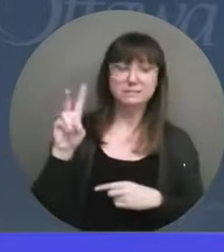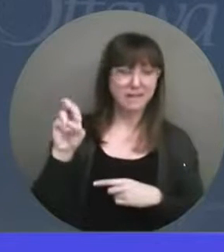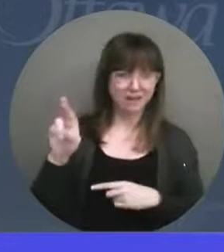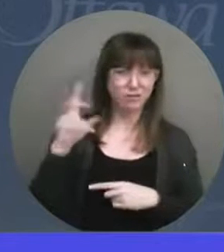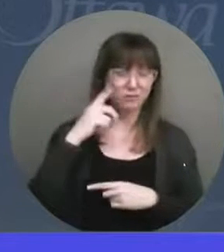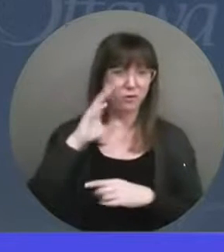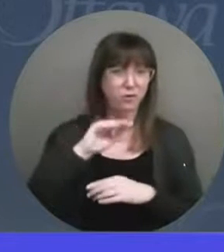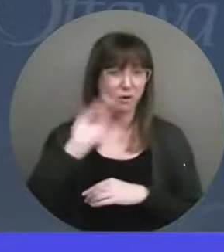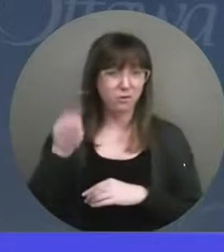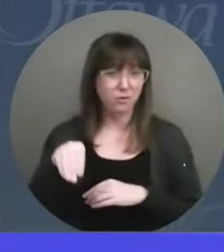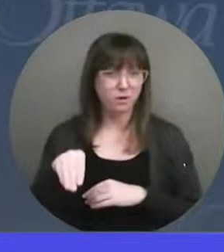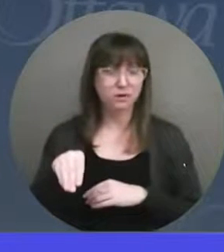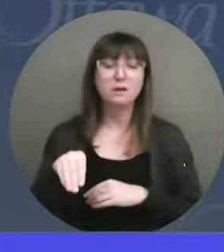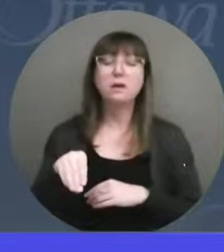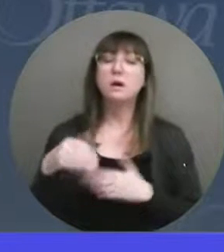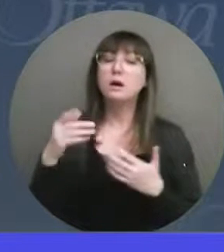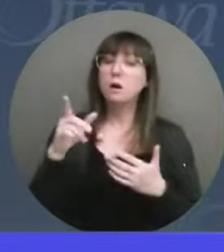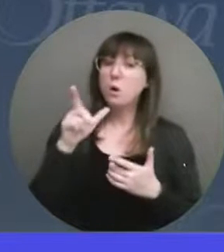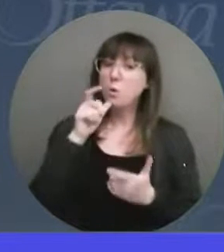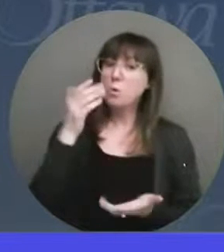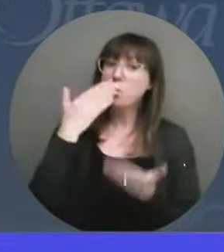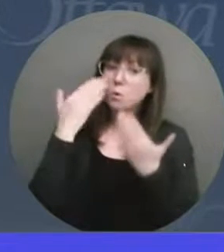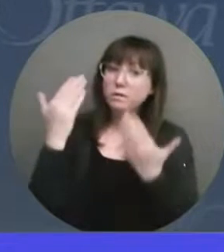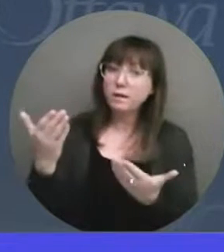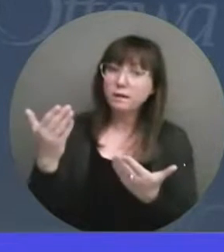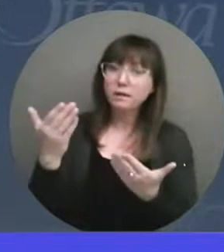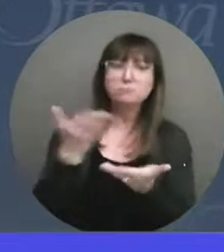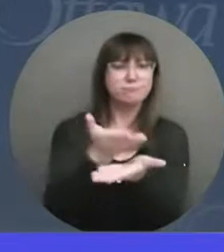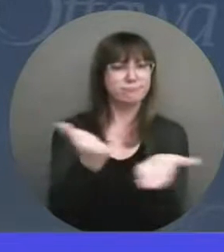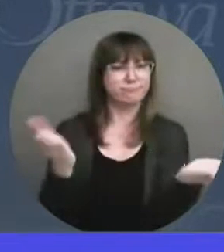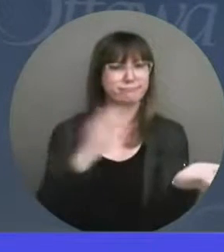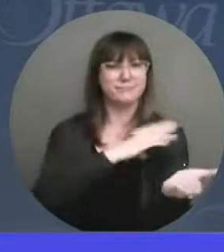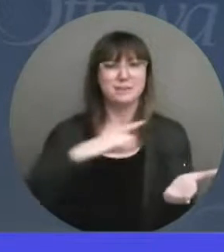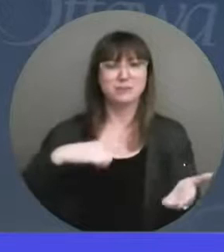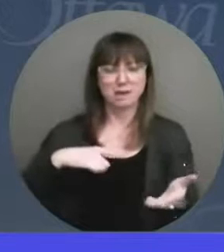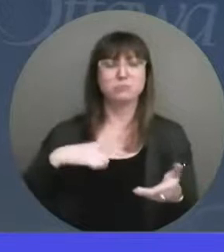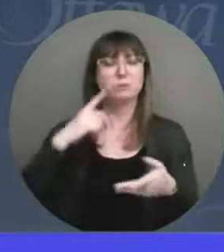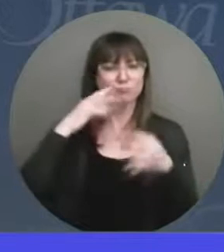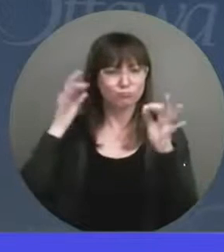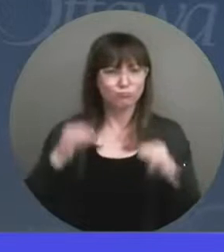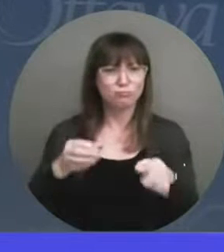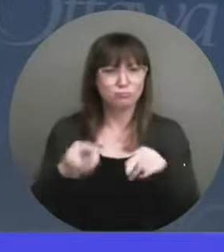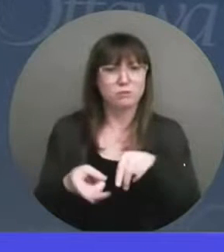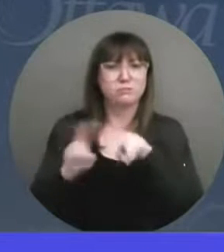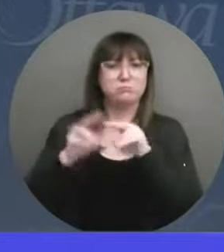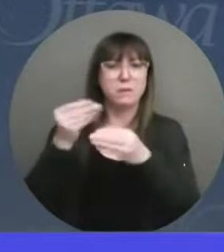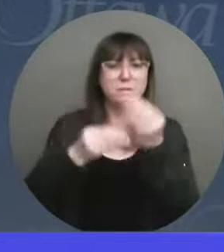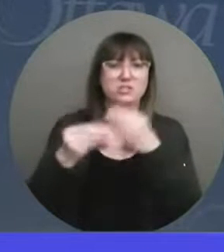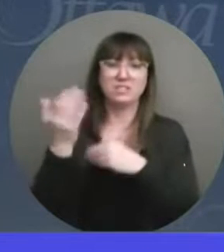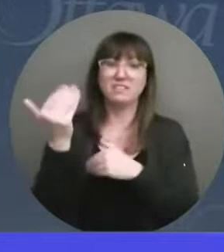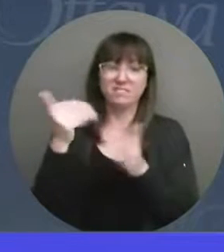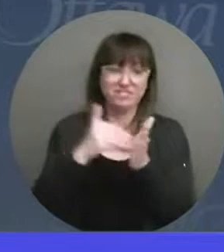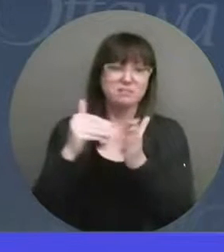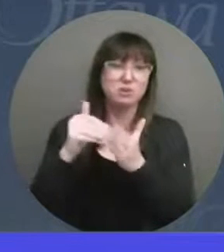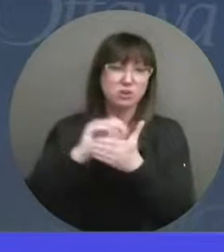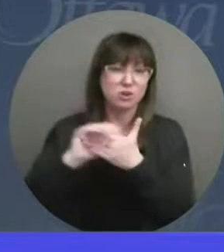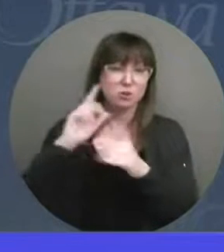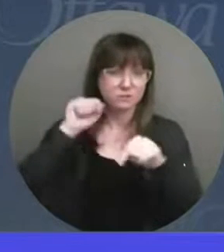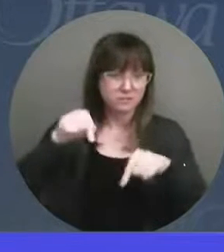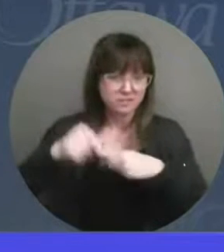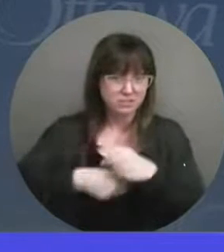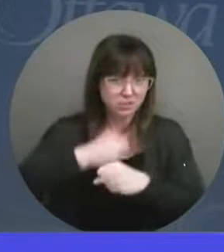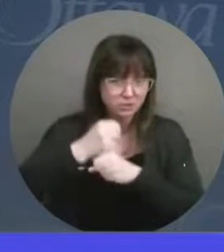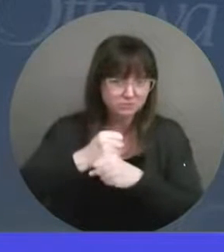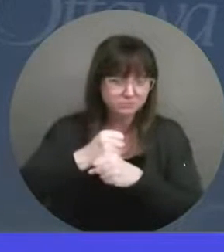in large part to Council's decision to increase the budget by another $15 million this year, in addition